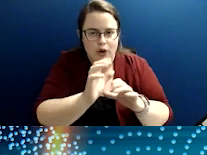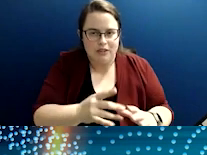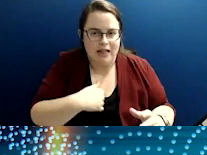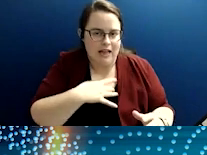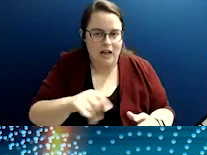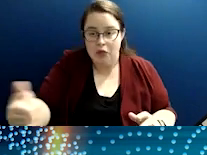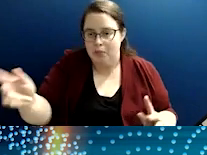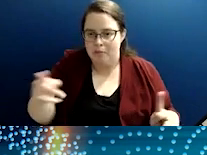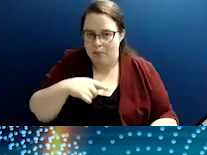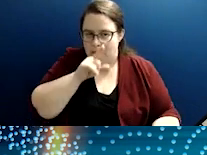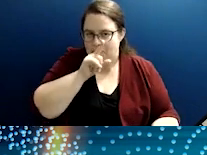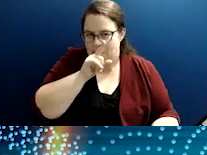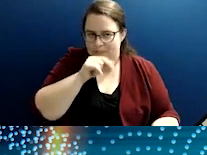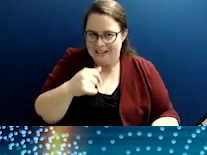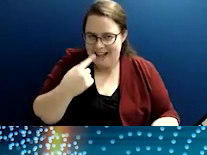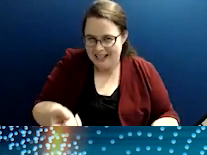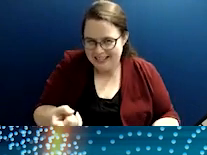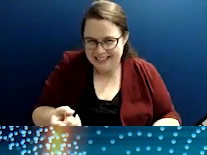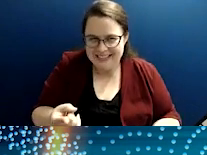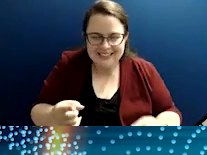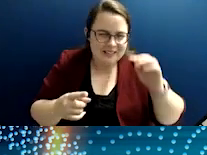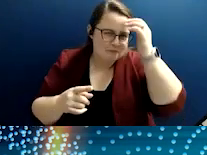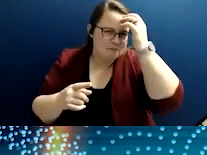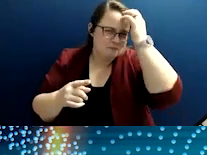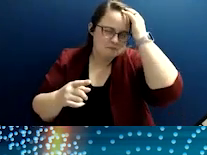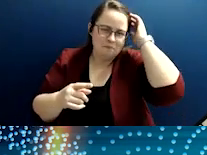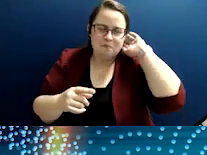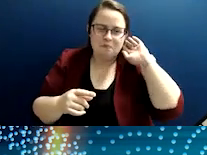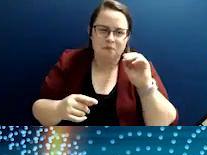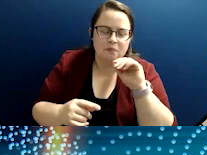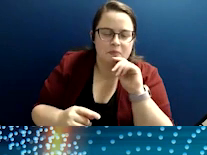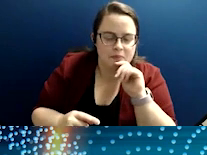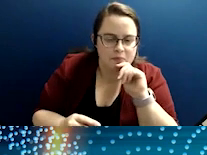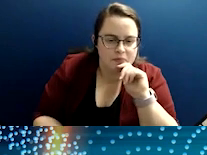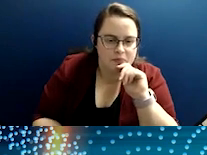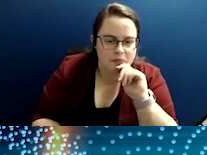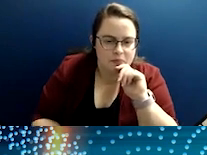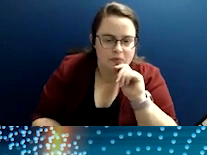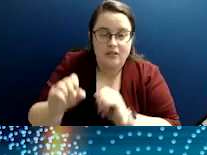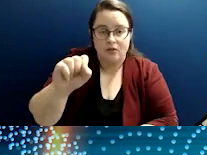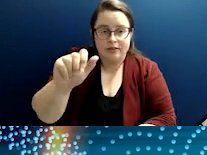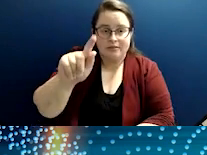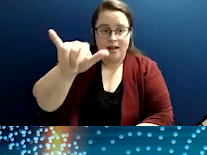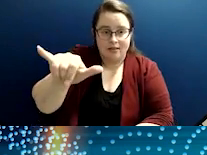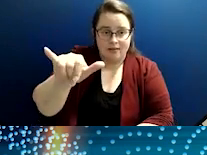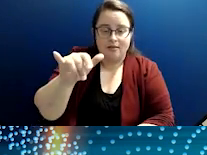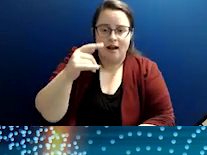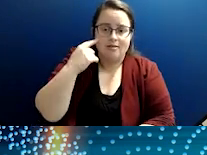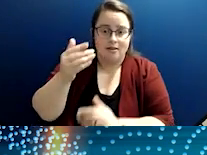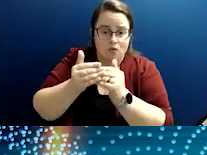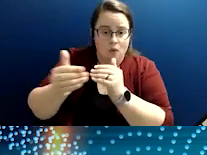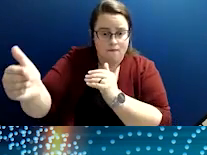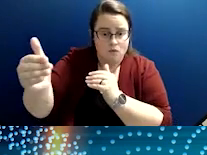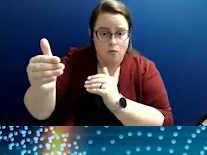So yeah. So I think that this is going forward, Rebecca. This is going